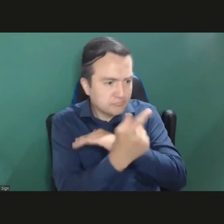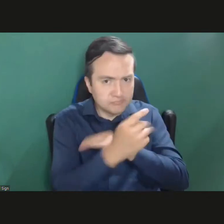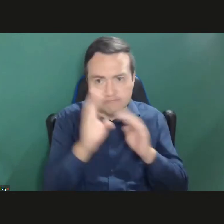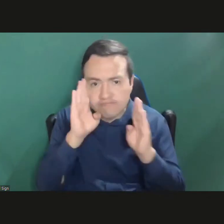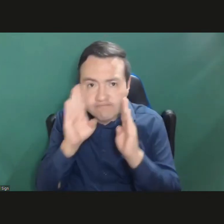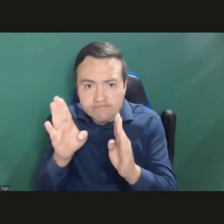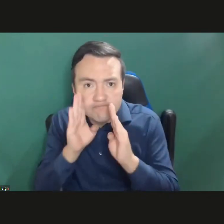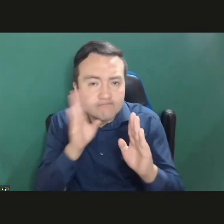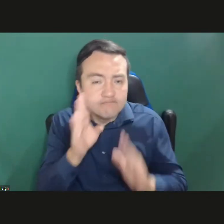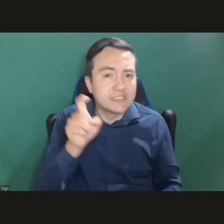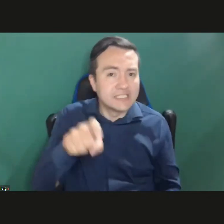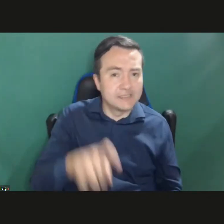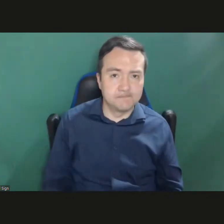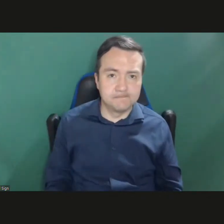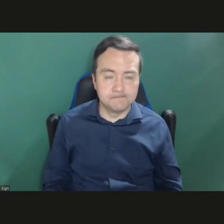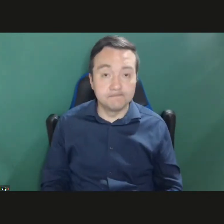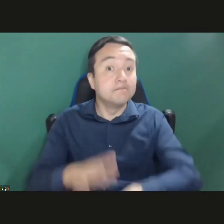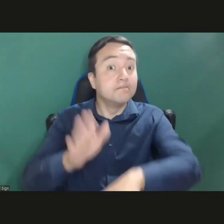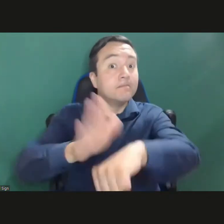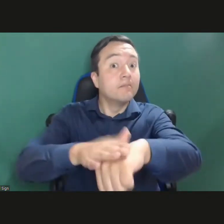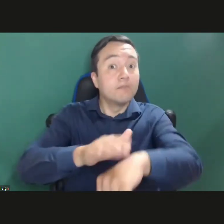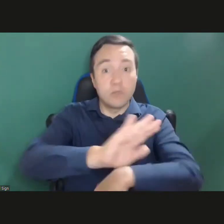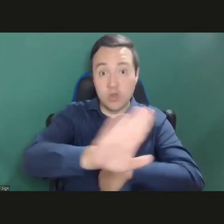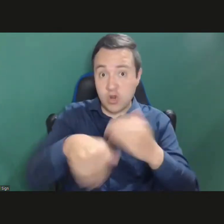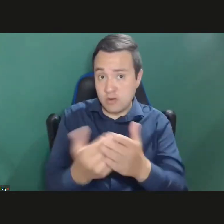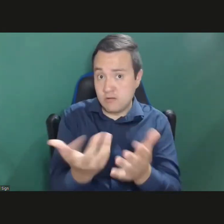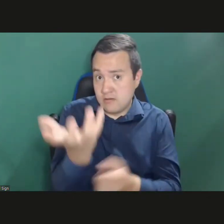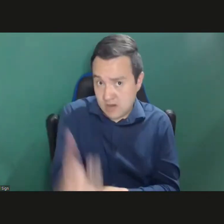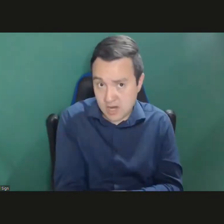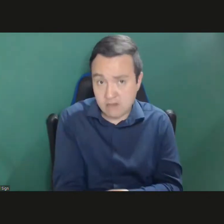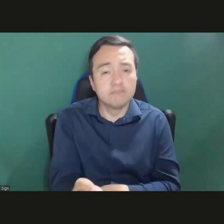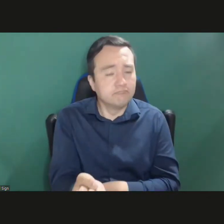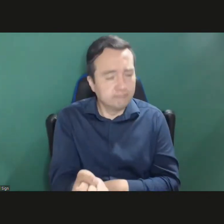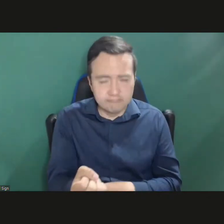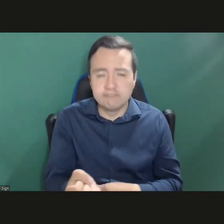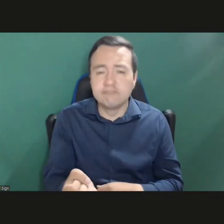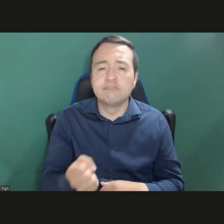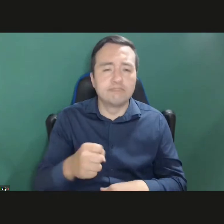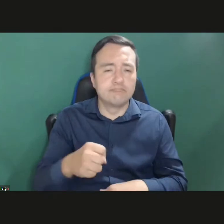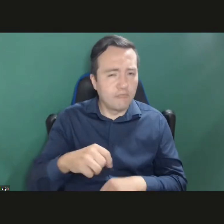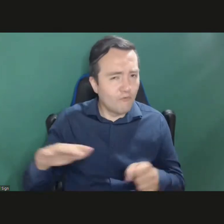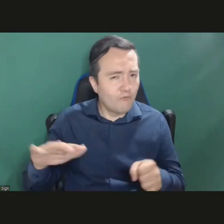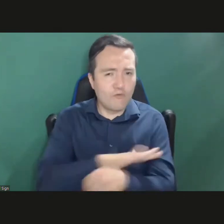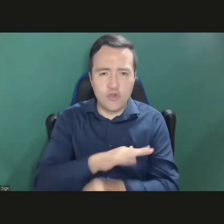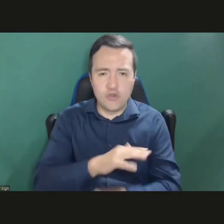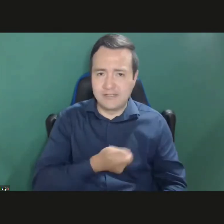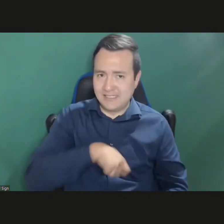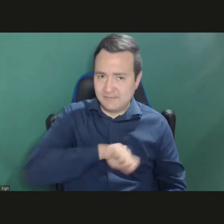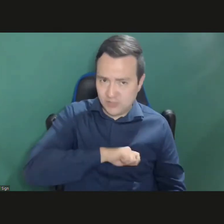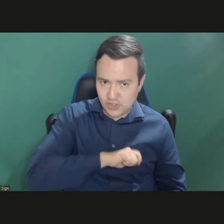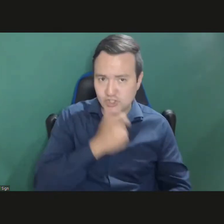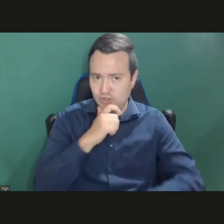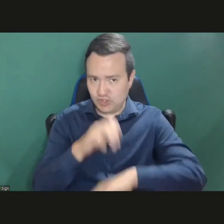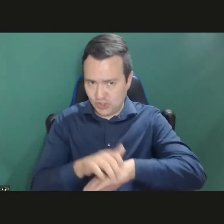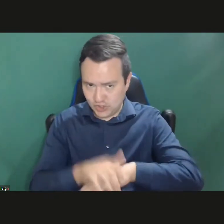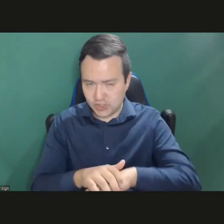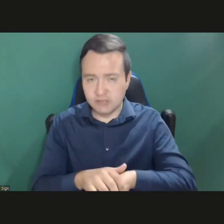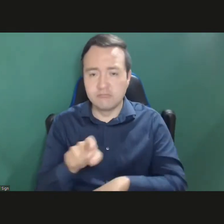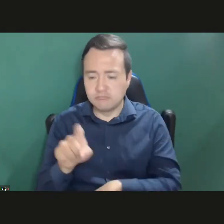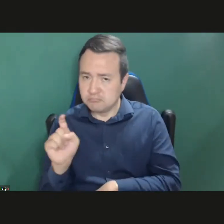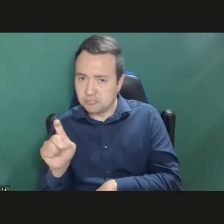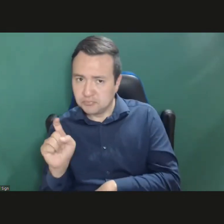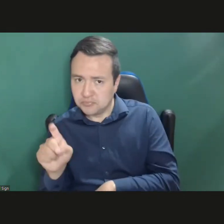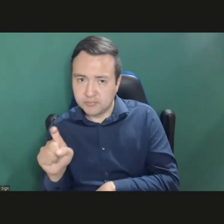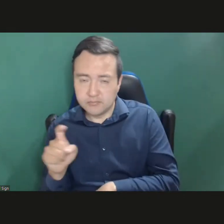transmitted in simultaneous interpretation in English and Spanish. And you can find the interpretation icon at the bottom of your